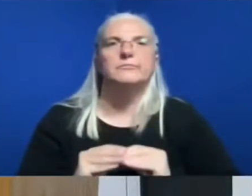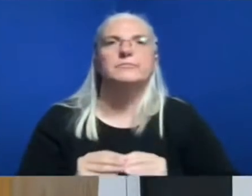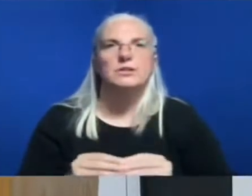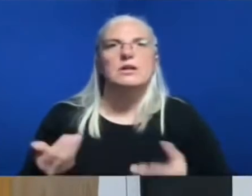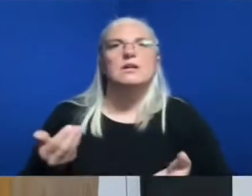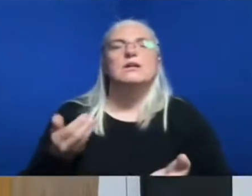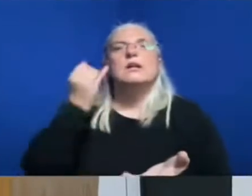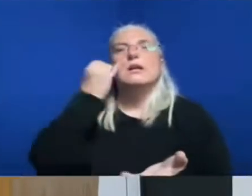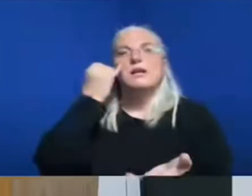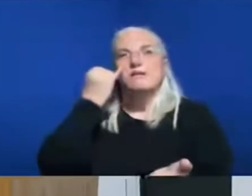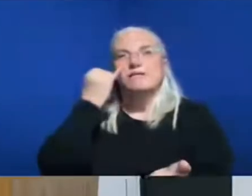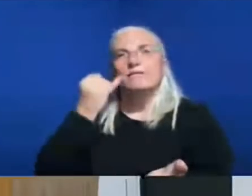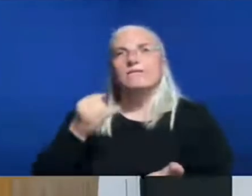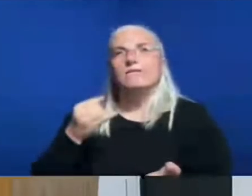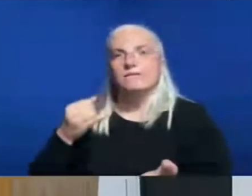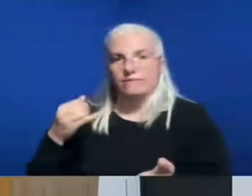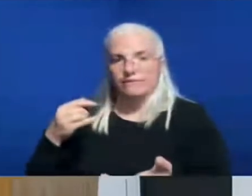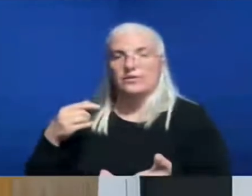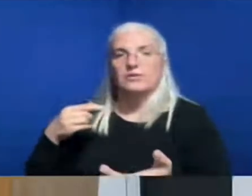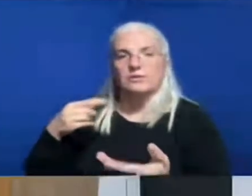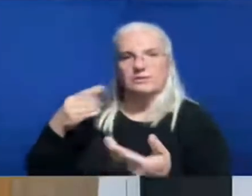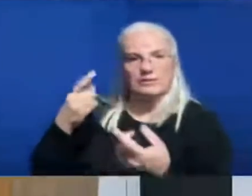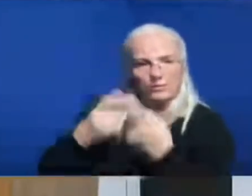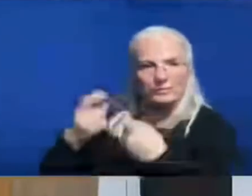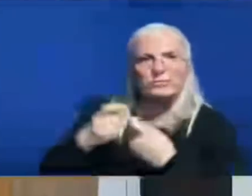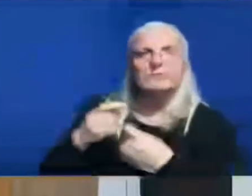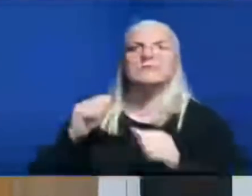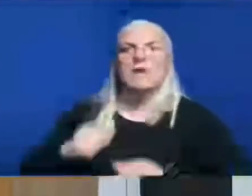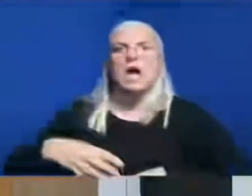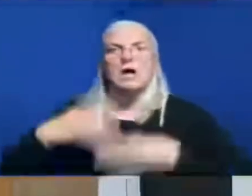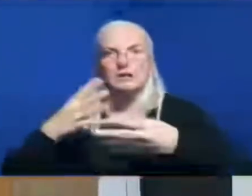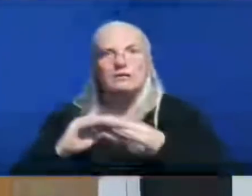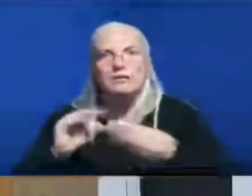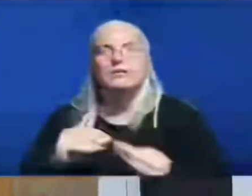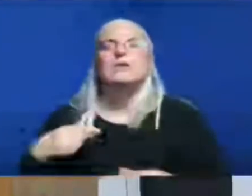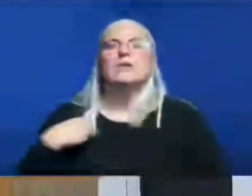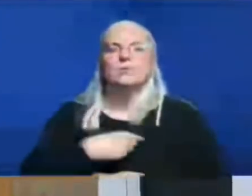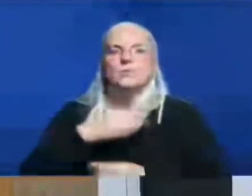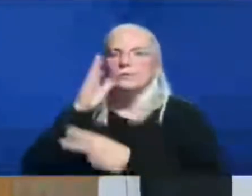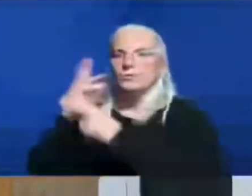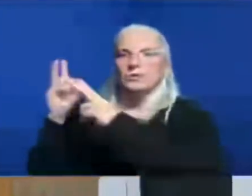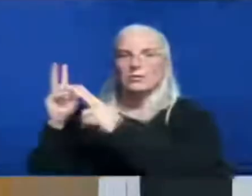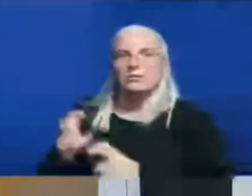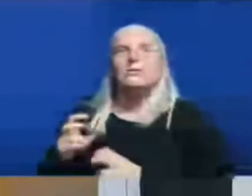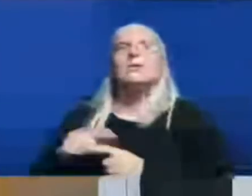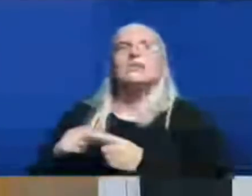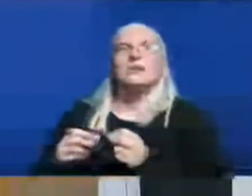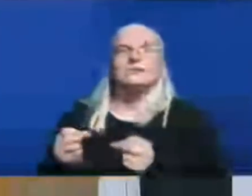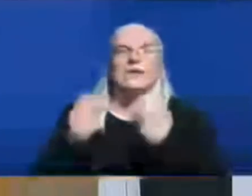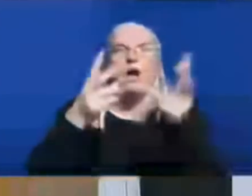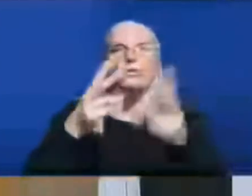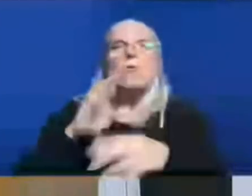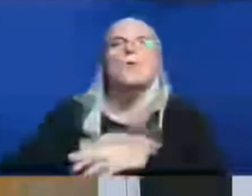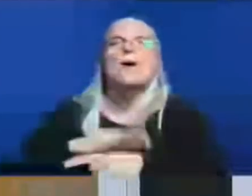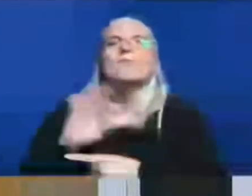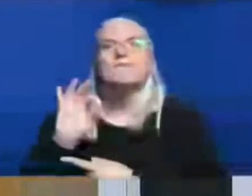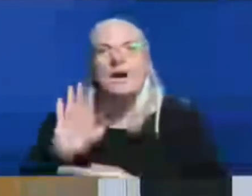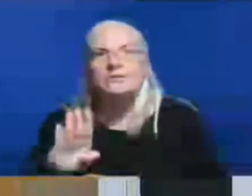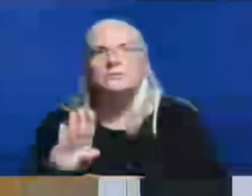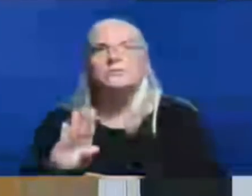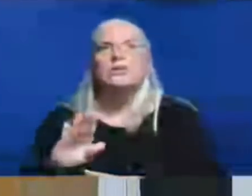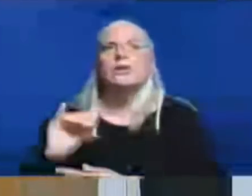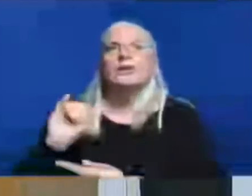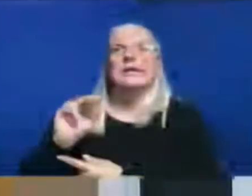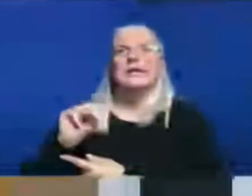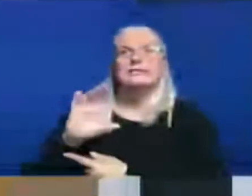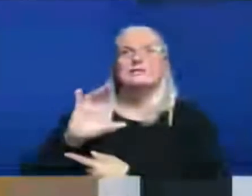in its entirety. It'll be up on Facebook, InstaWeb, as well as the story map. Please continue to ask your questions in the chat.